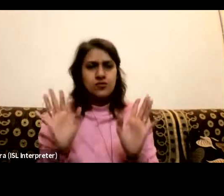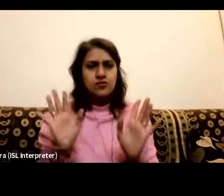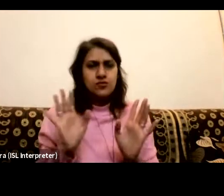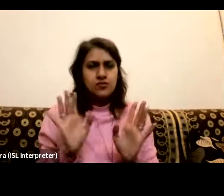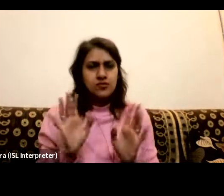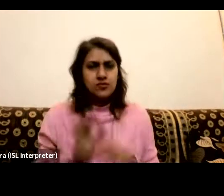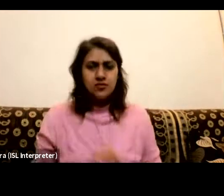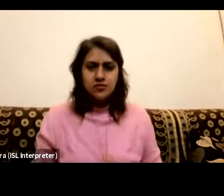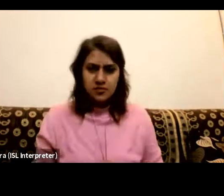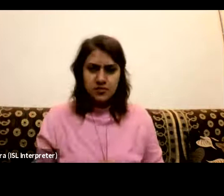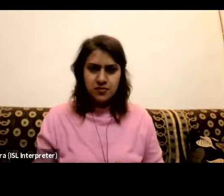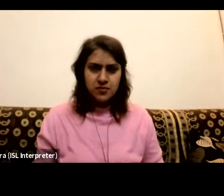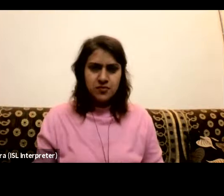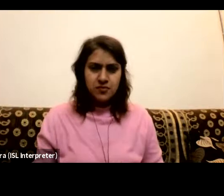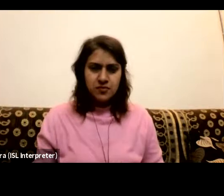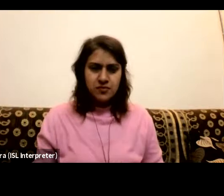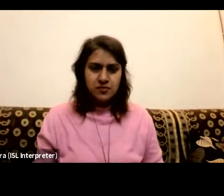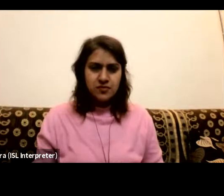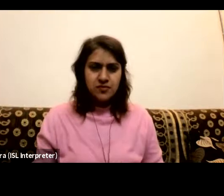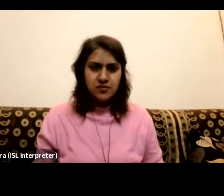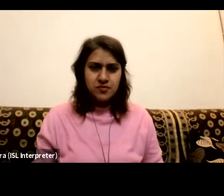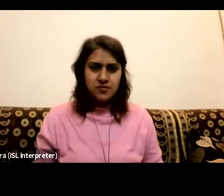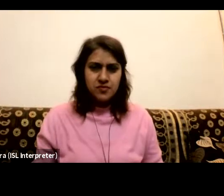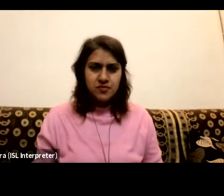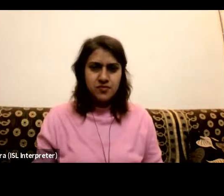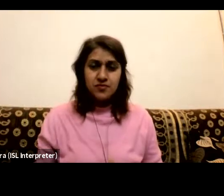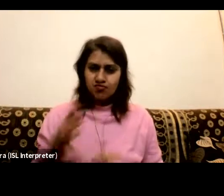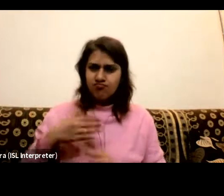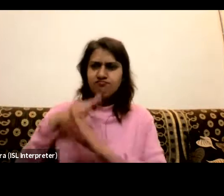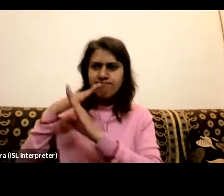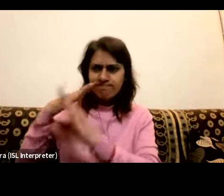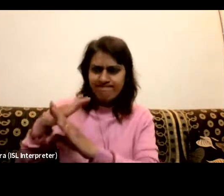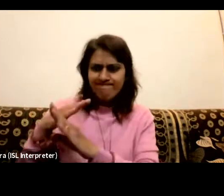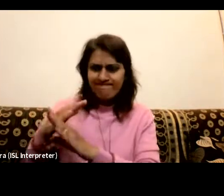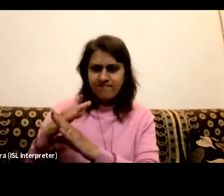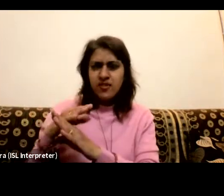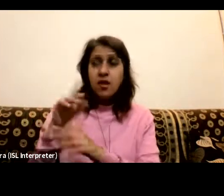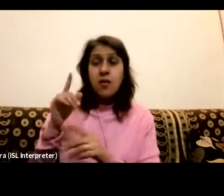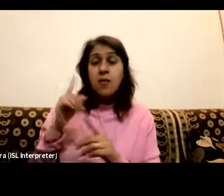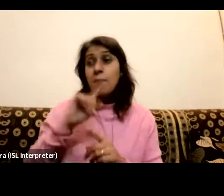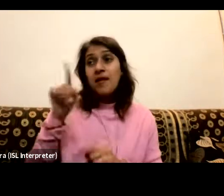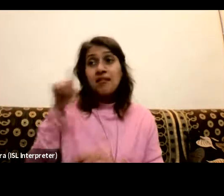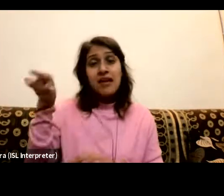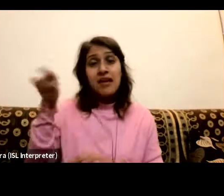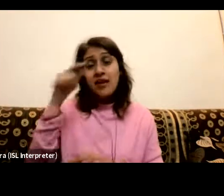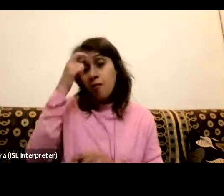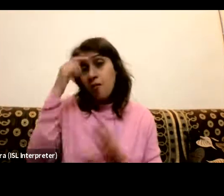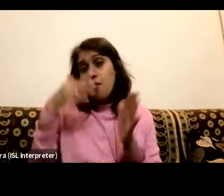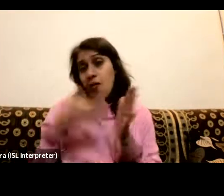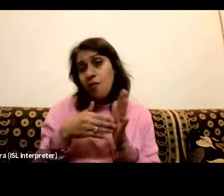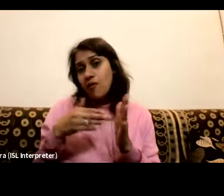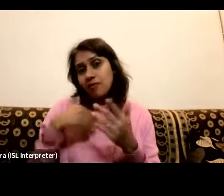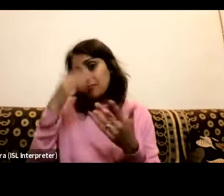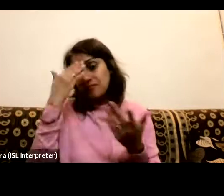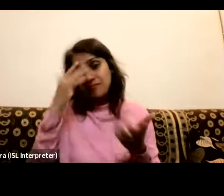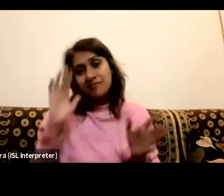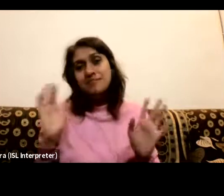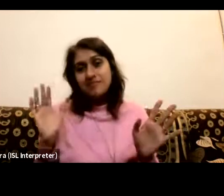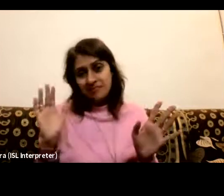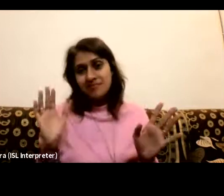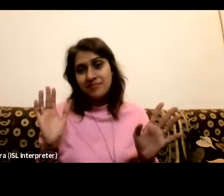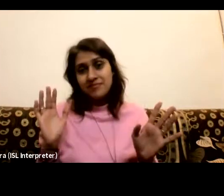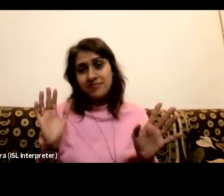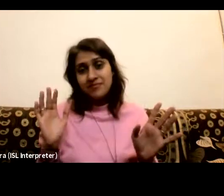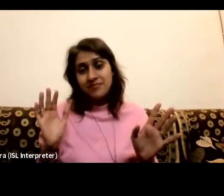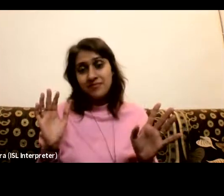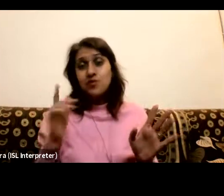build back, we have to know what are they facing. You see, women are, the roles